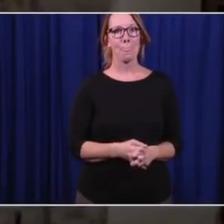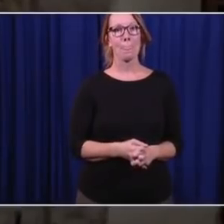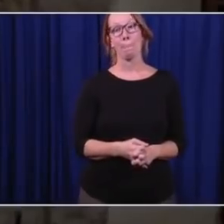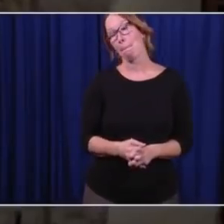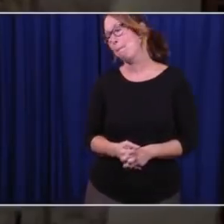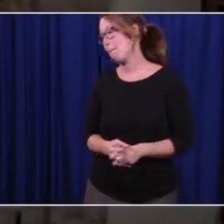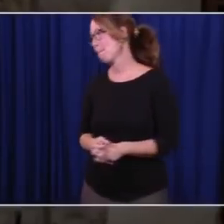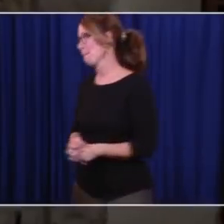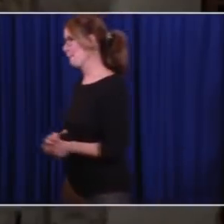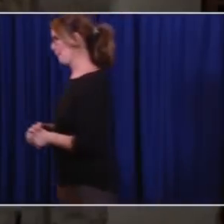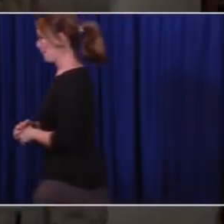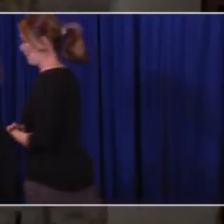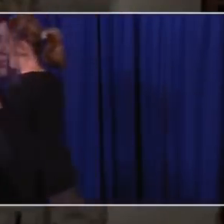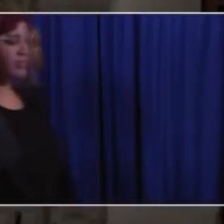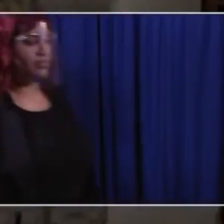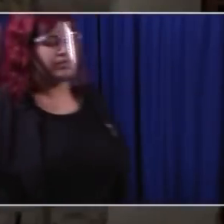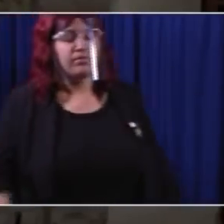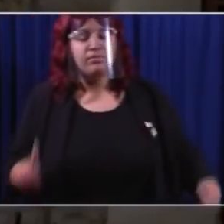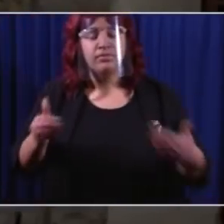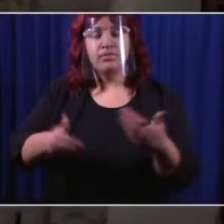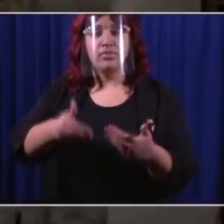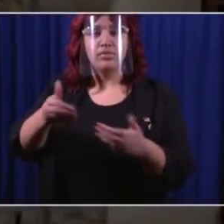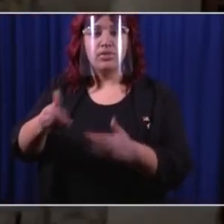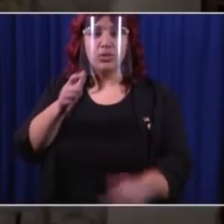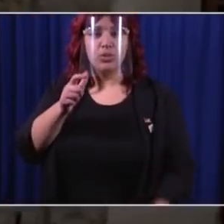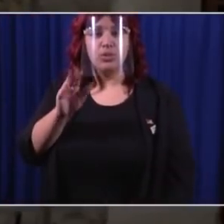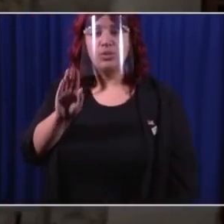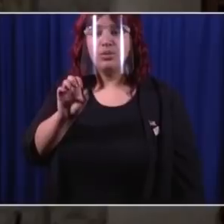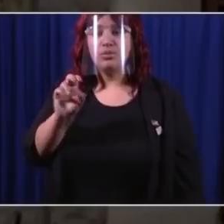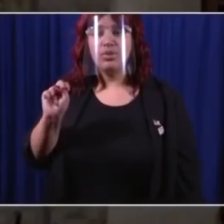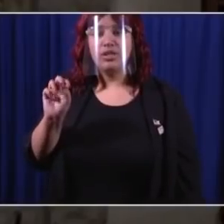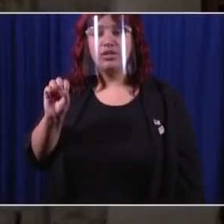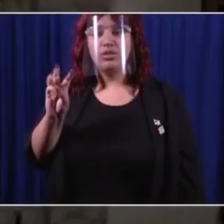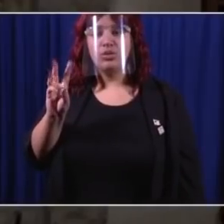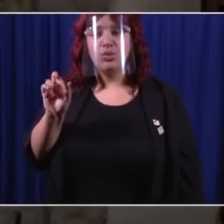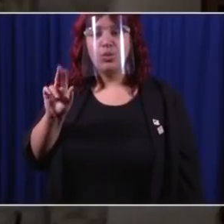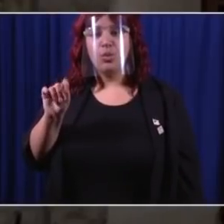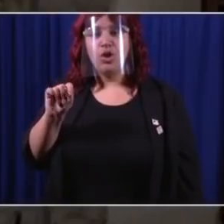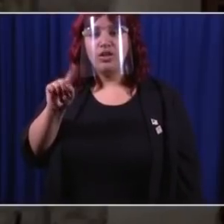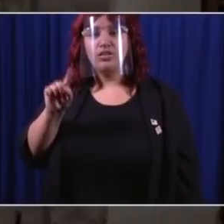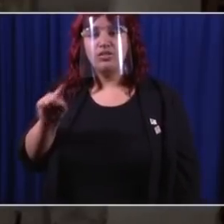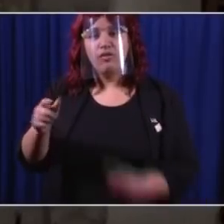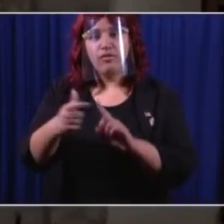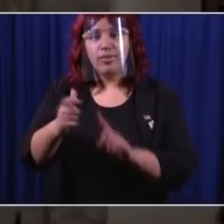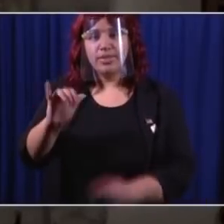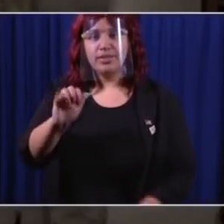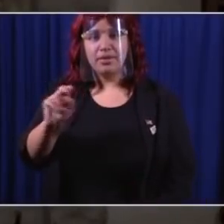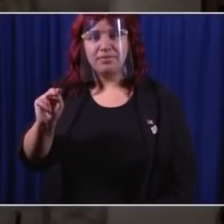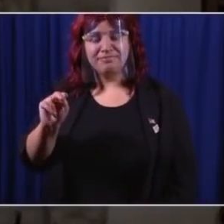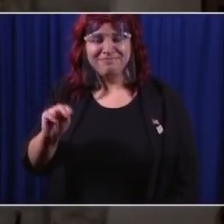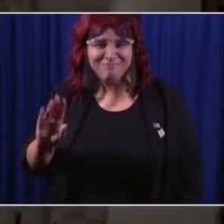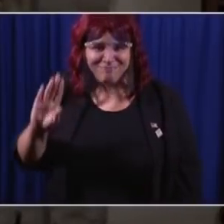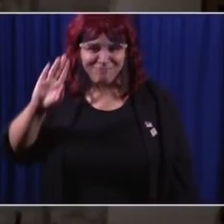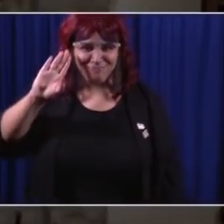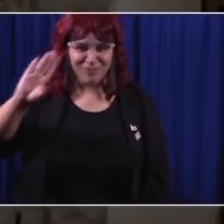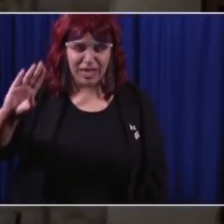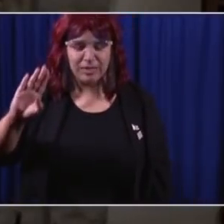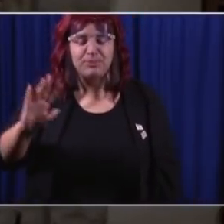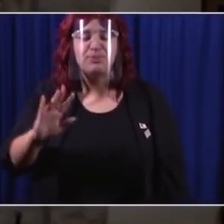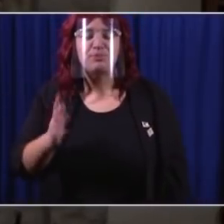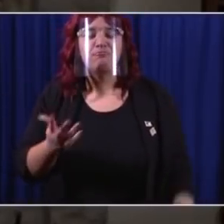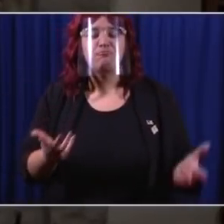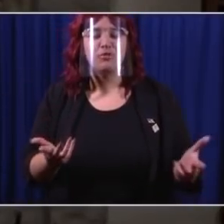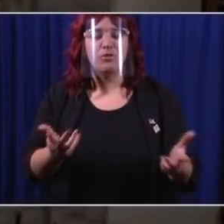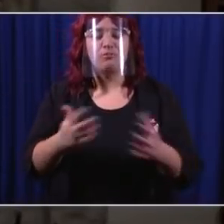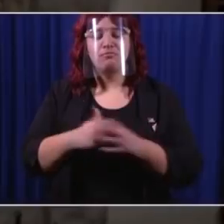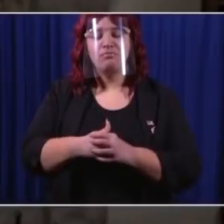Next question is from Ben Schwartz at WCPO in Cincinnati. Hi, Ben. Hi, Governor. To